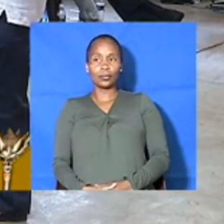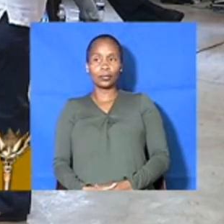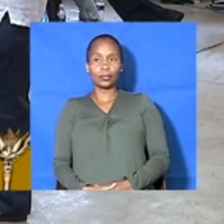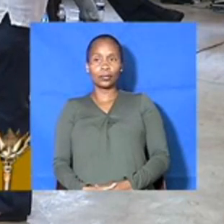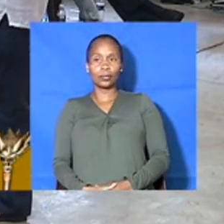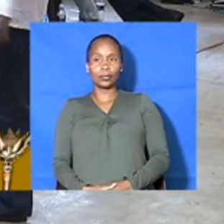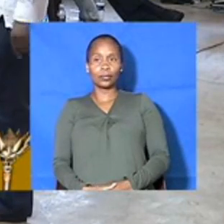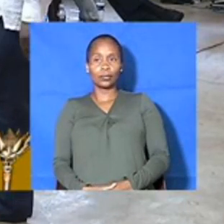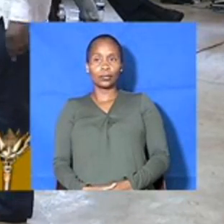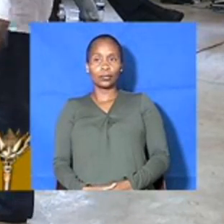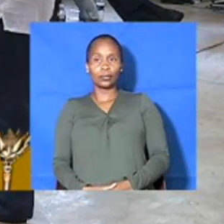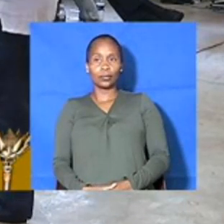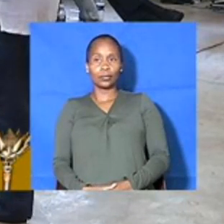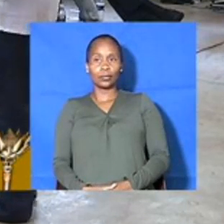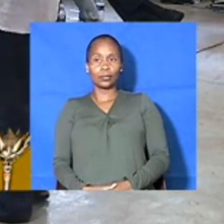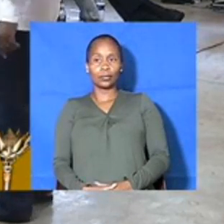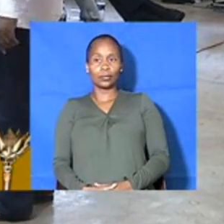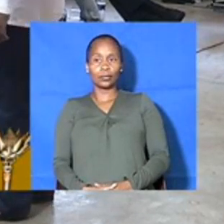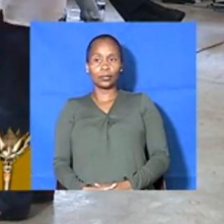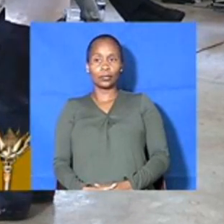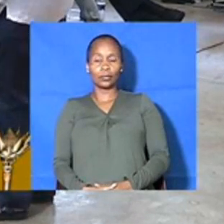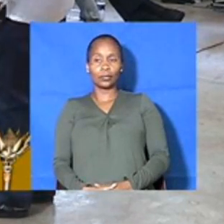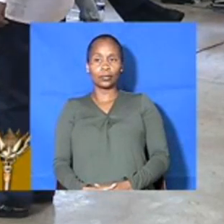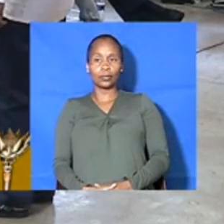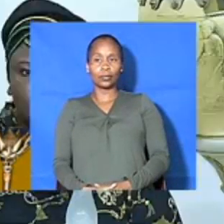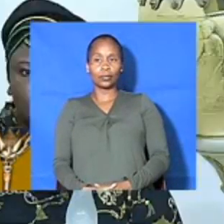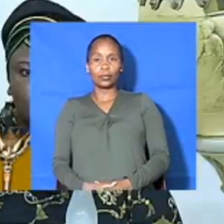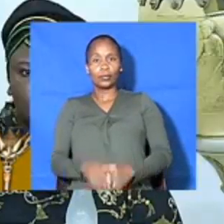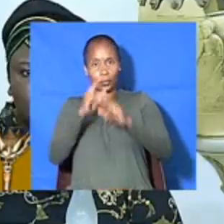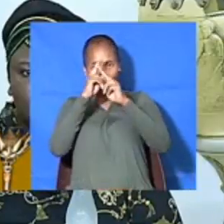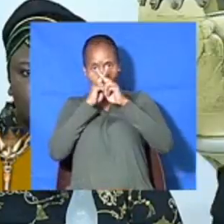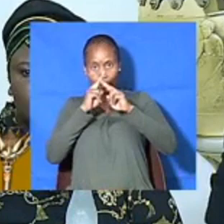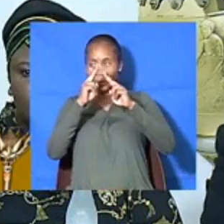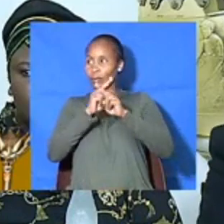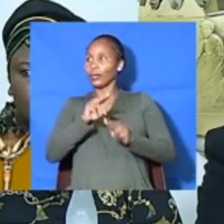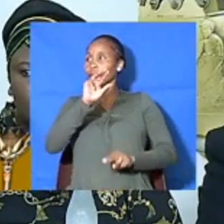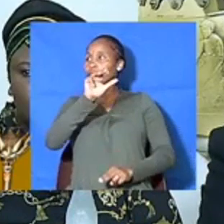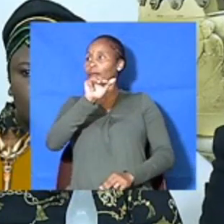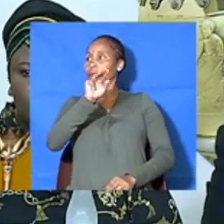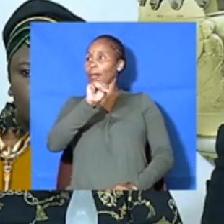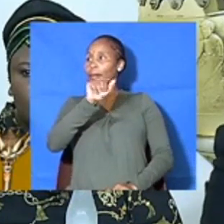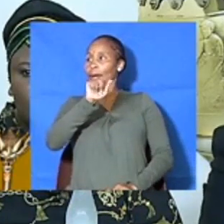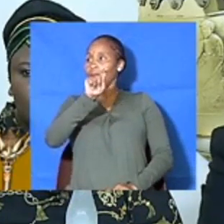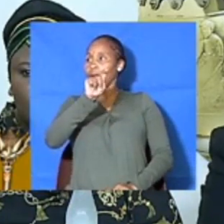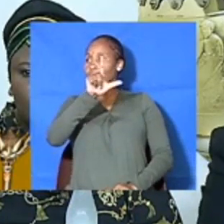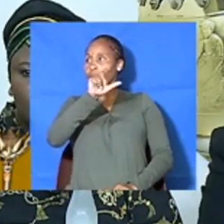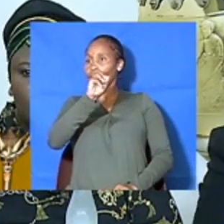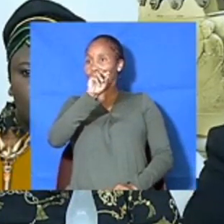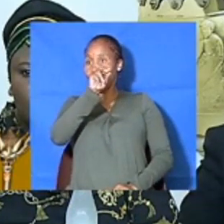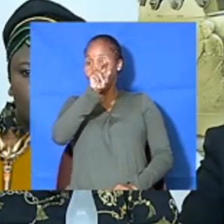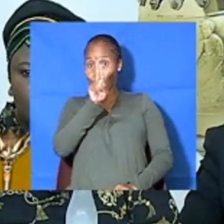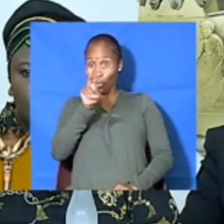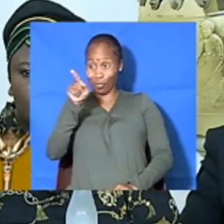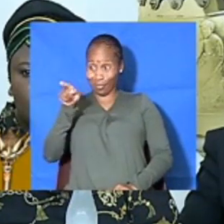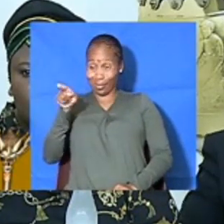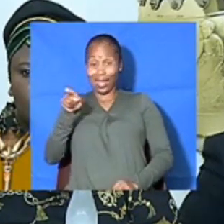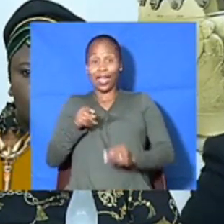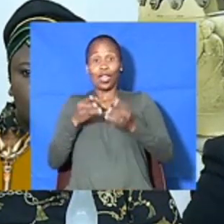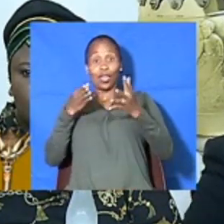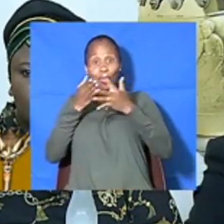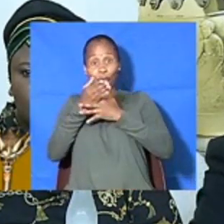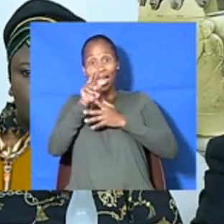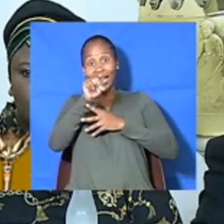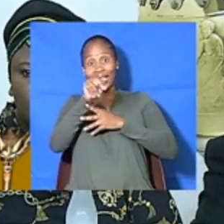indicated, I support NHI. For the sake of those who are poor,